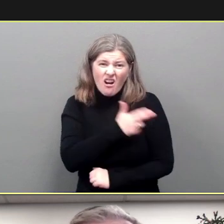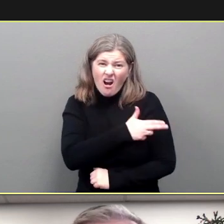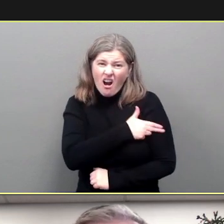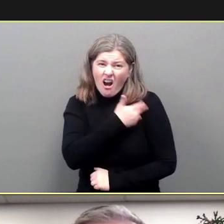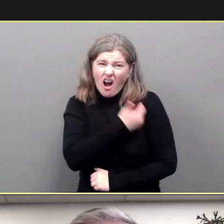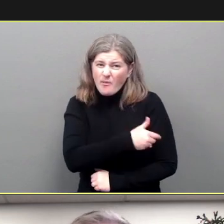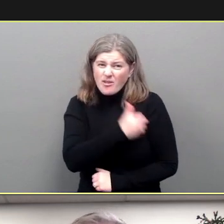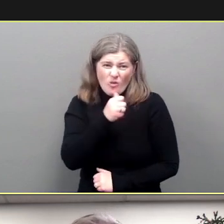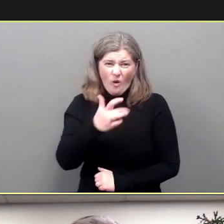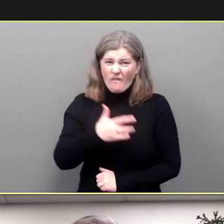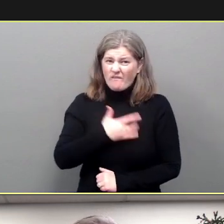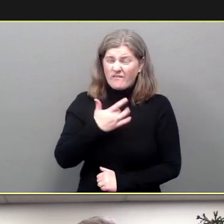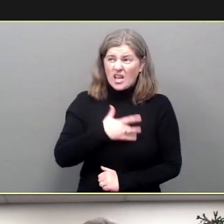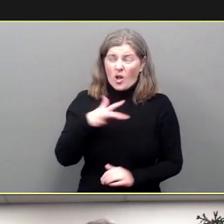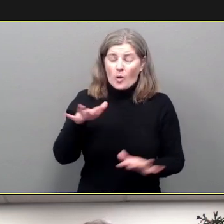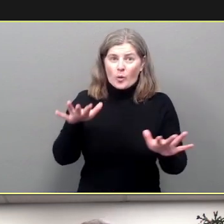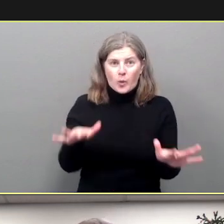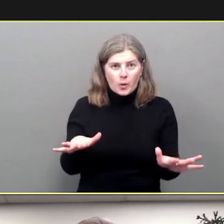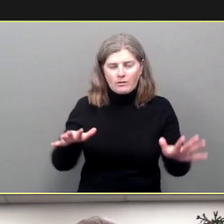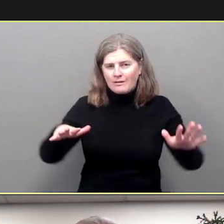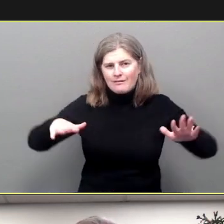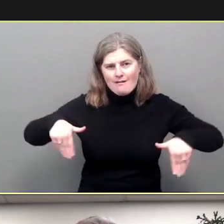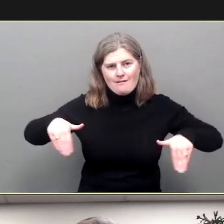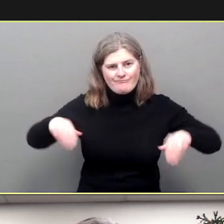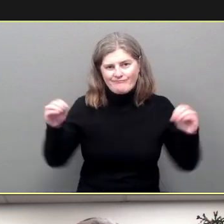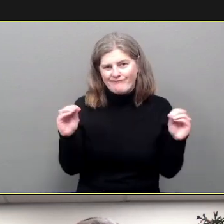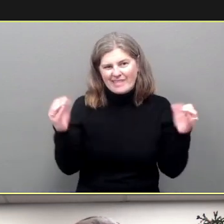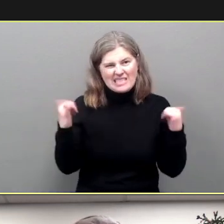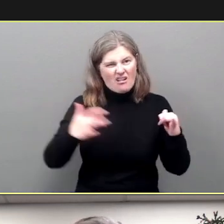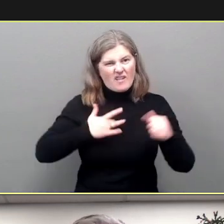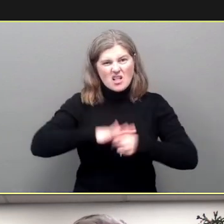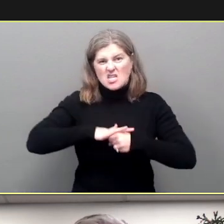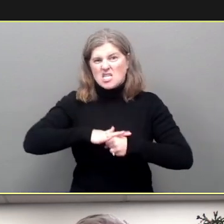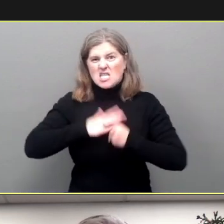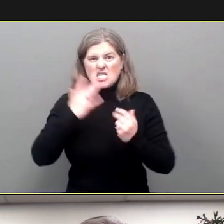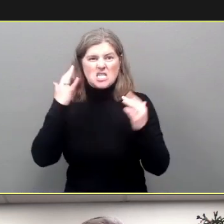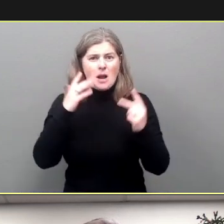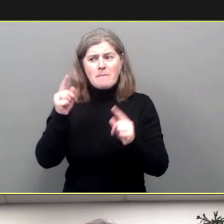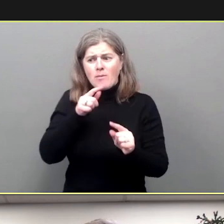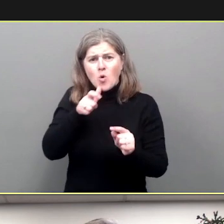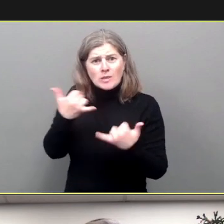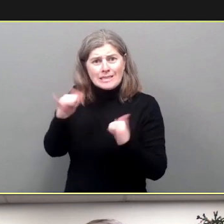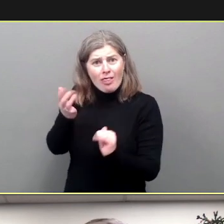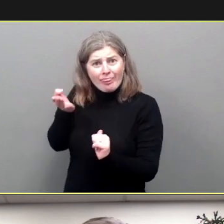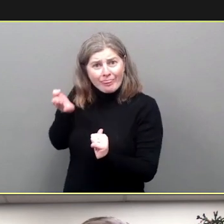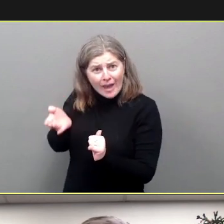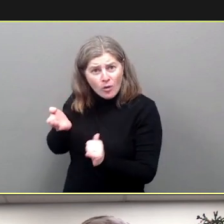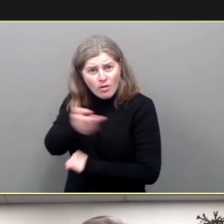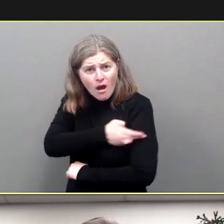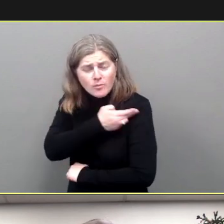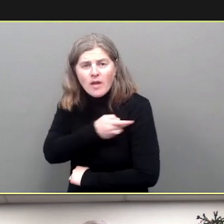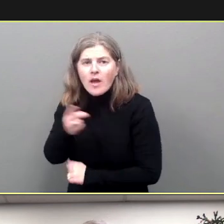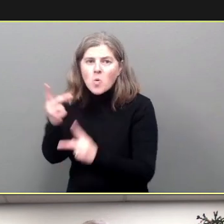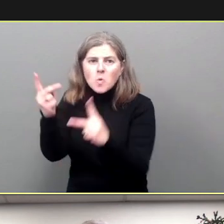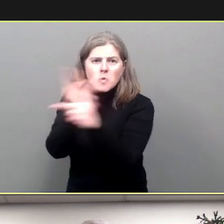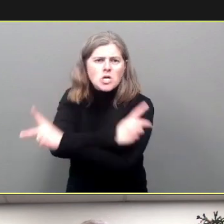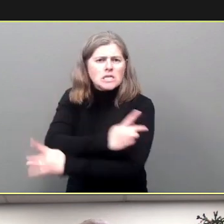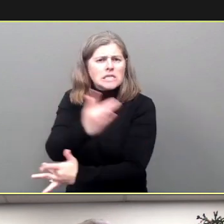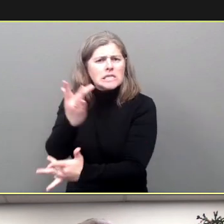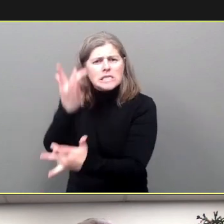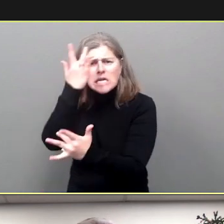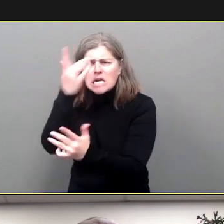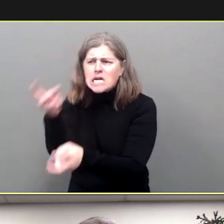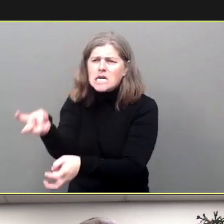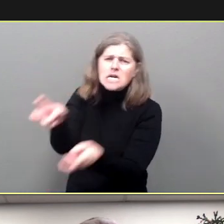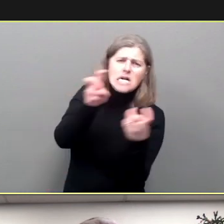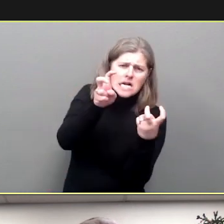feeling any let up just yet. A lot of the folks that remain in the hospital are those who are the sickest. And so this drop